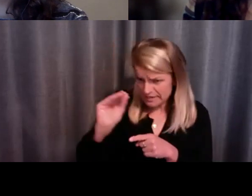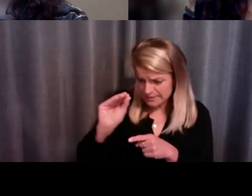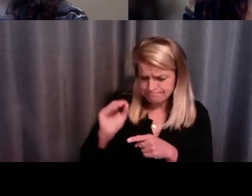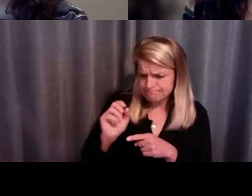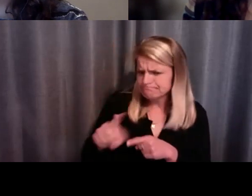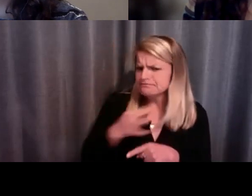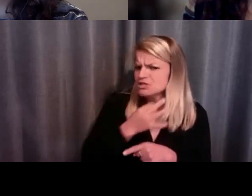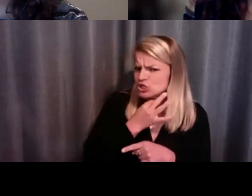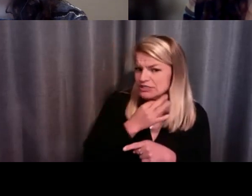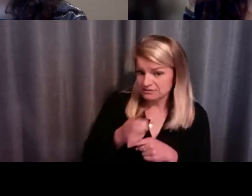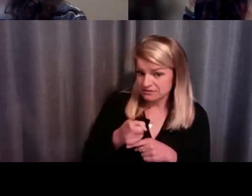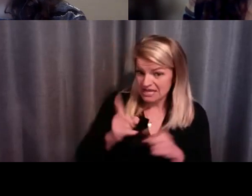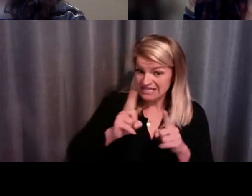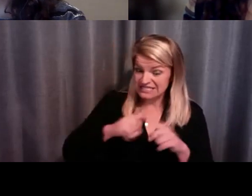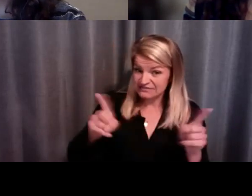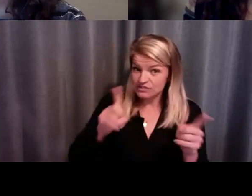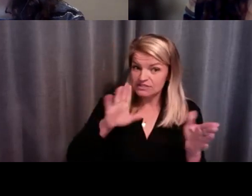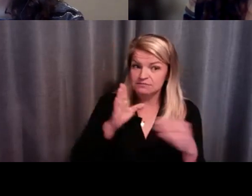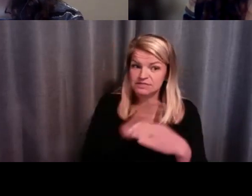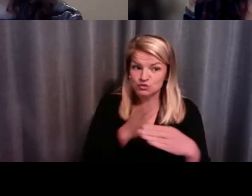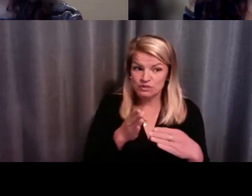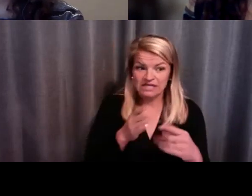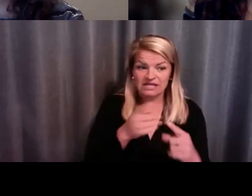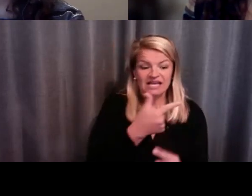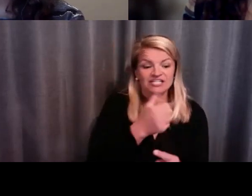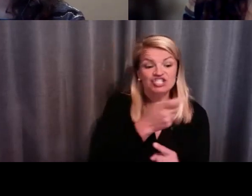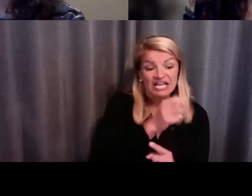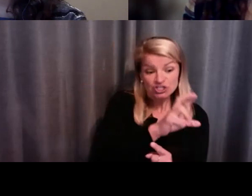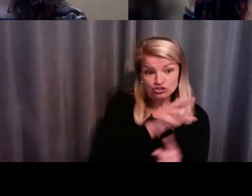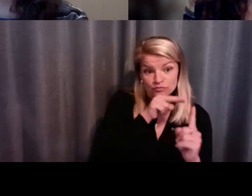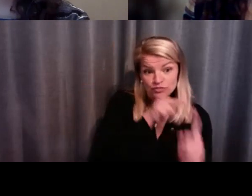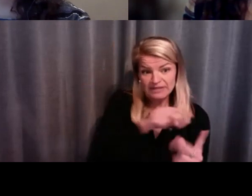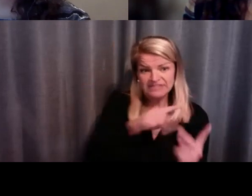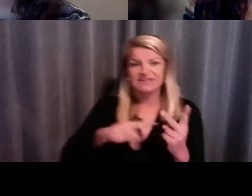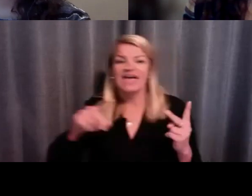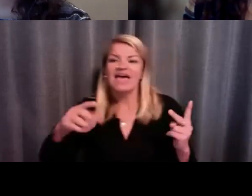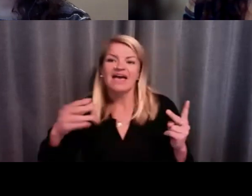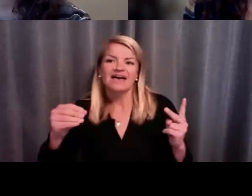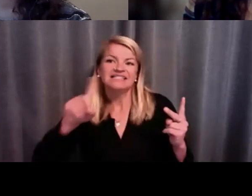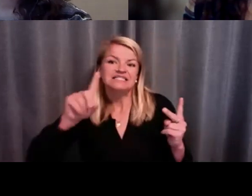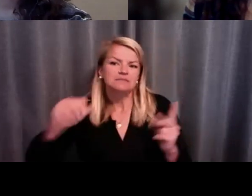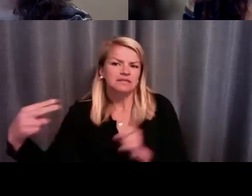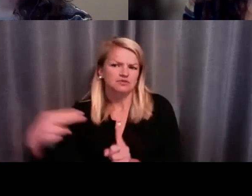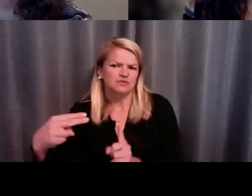difference between the updates with a gender lens versus a disability lens from a social point of view?